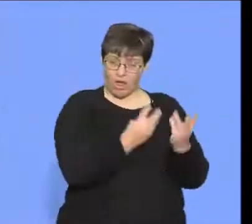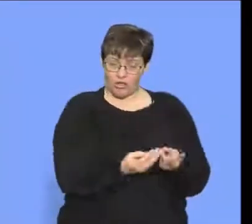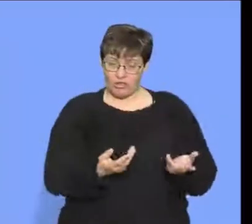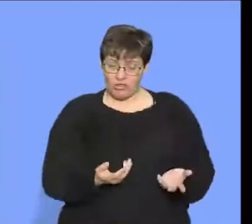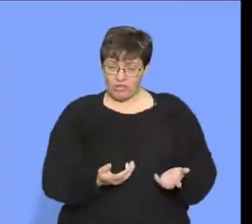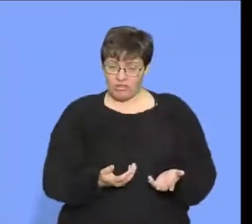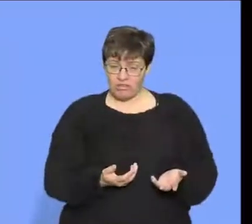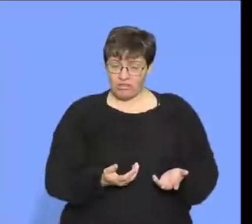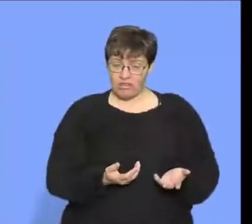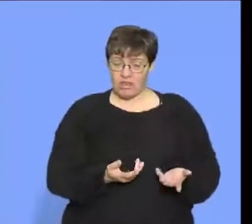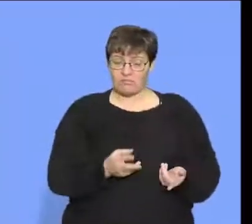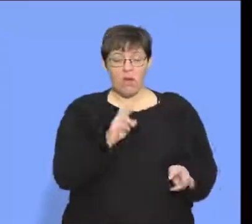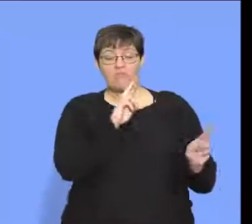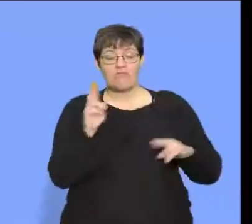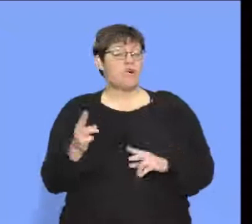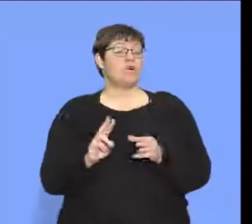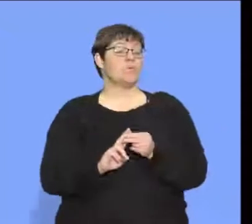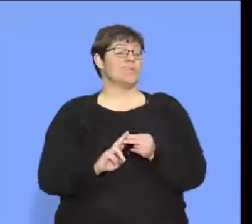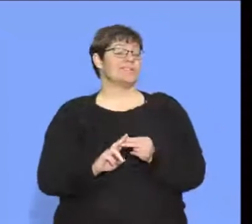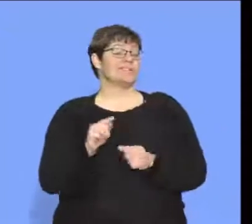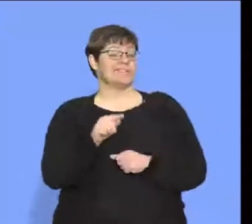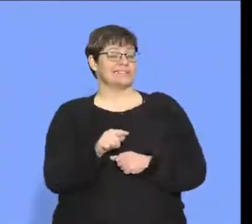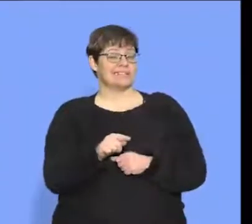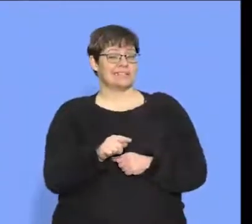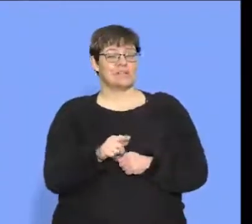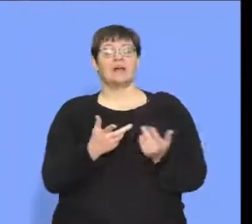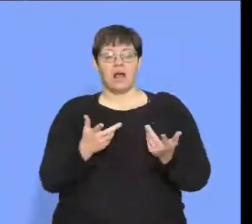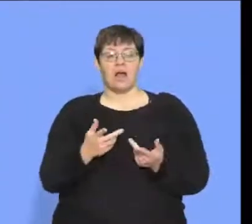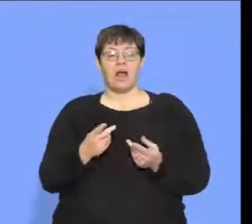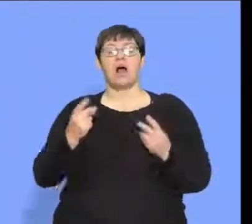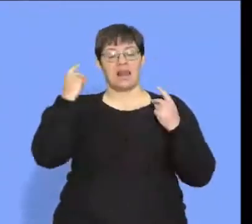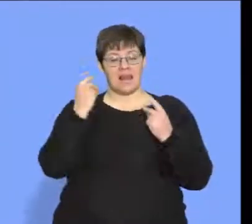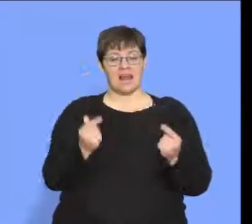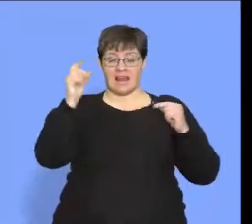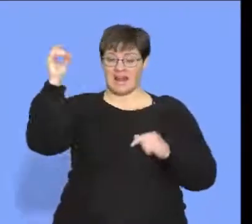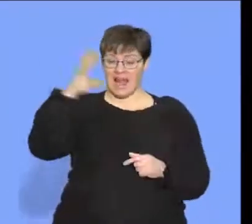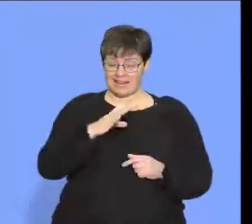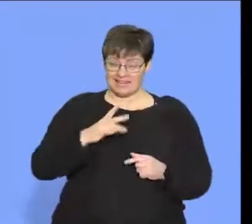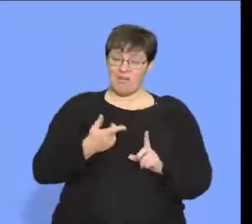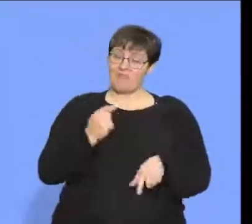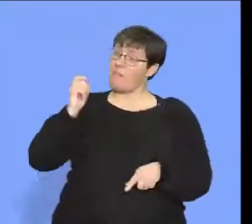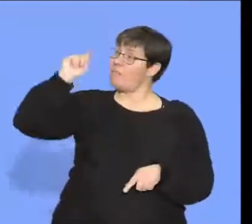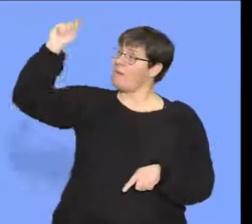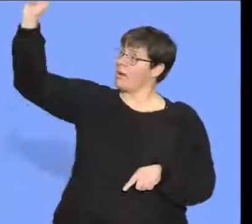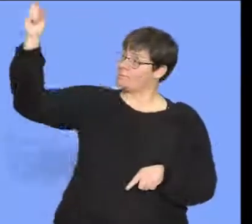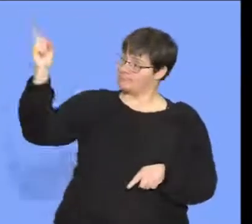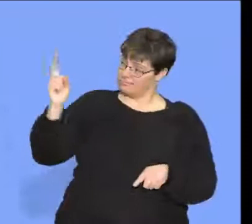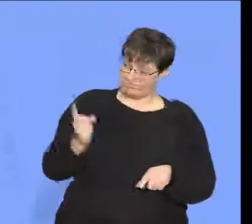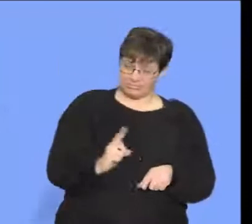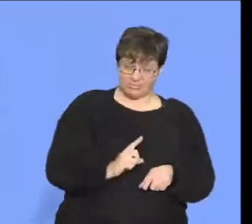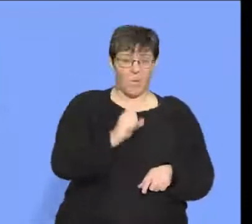us. We often refer to this unit just as that, a light minute, the distance that